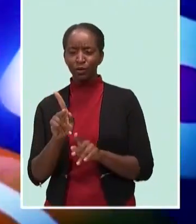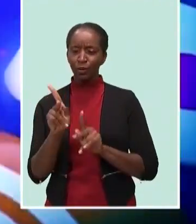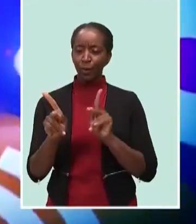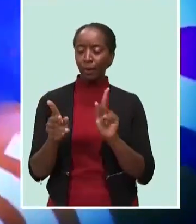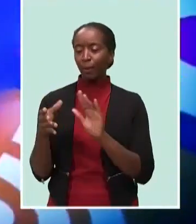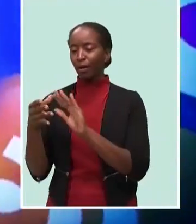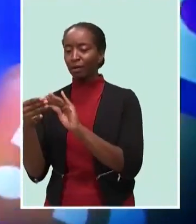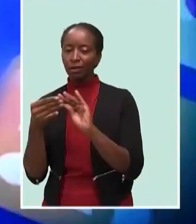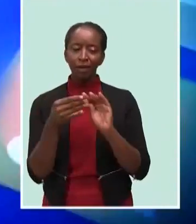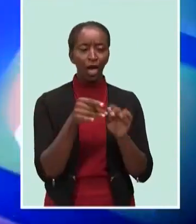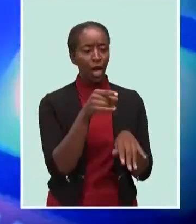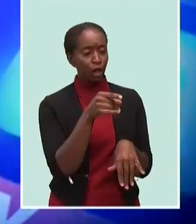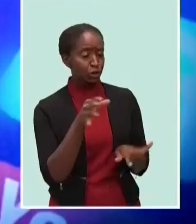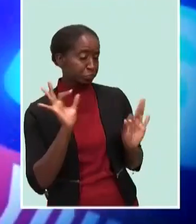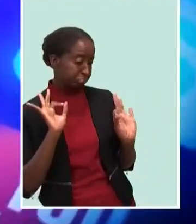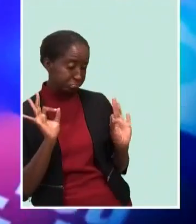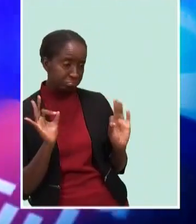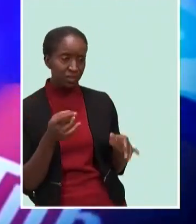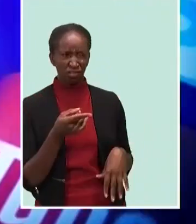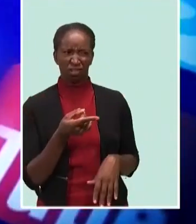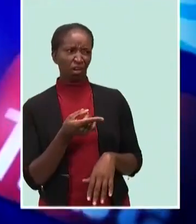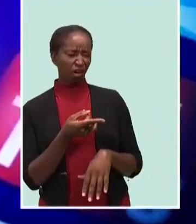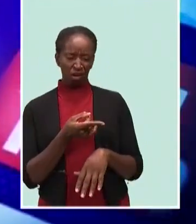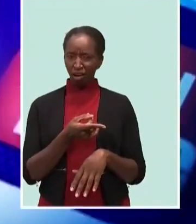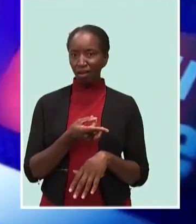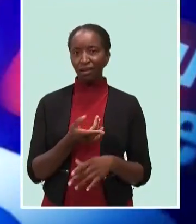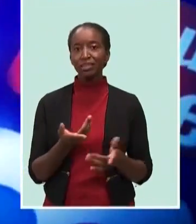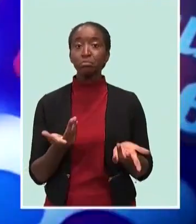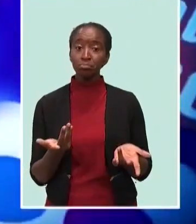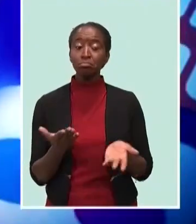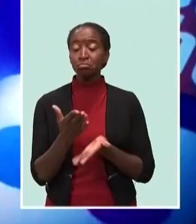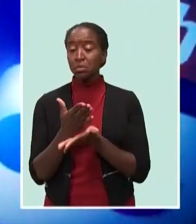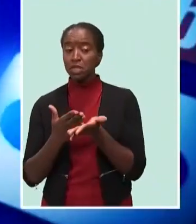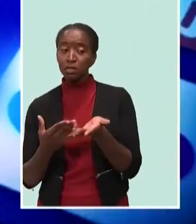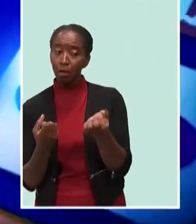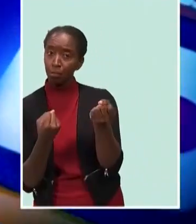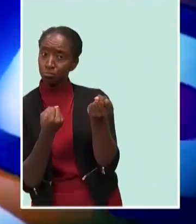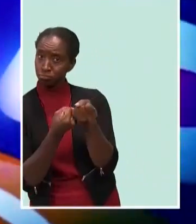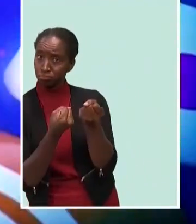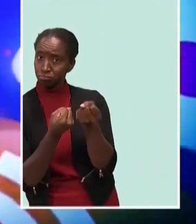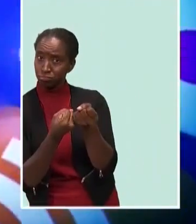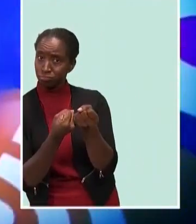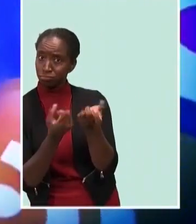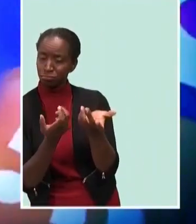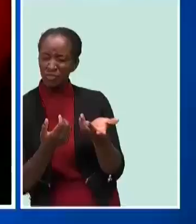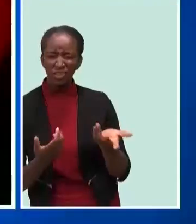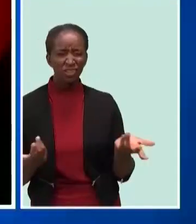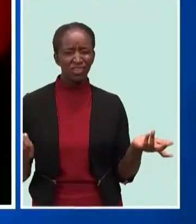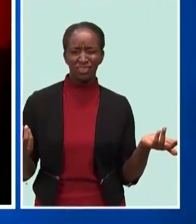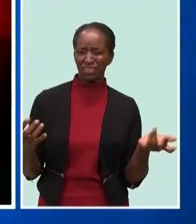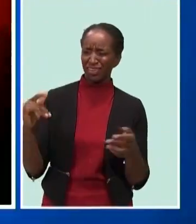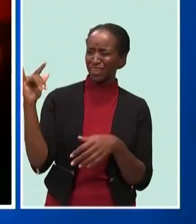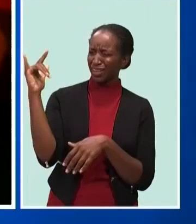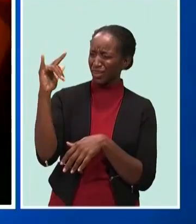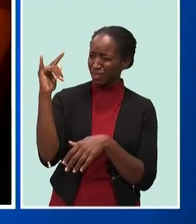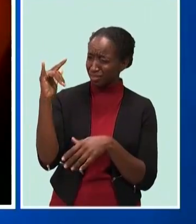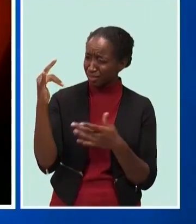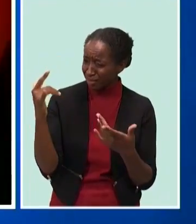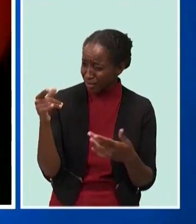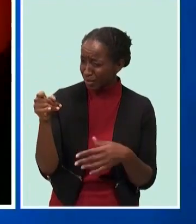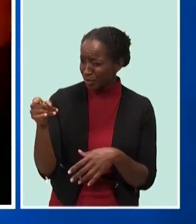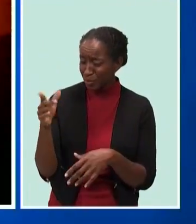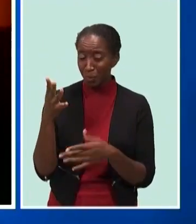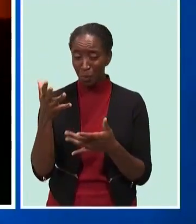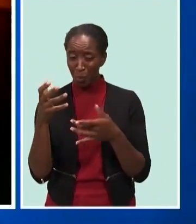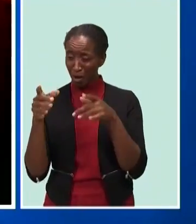was appropriate. So some support the young woman, like this poster, who blasted the airline for subjecting her to what